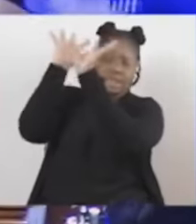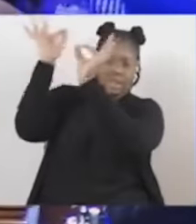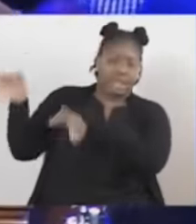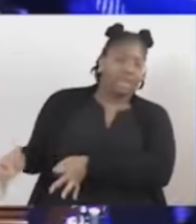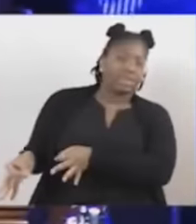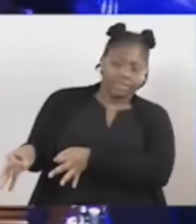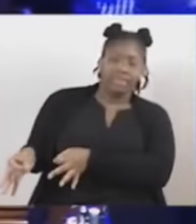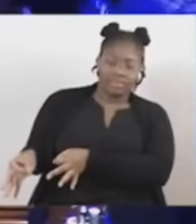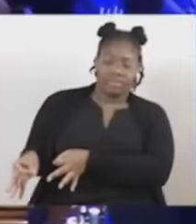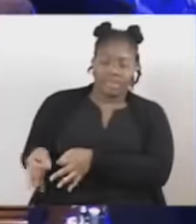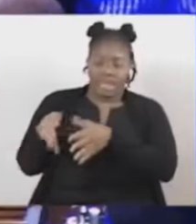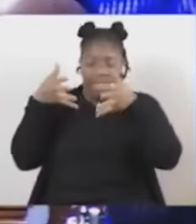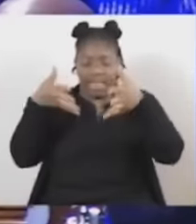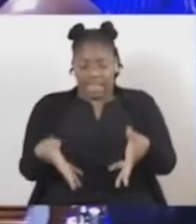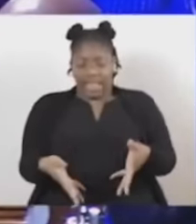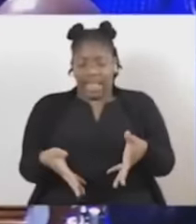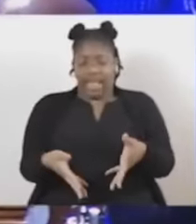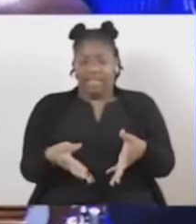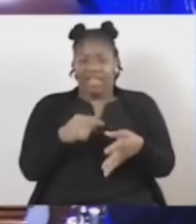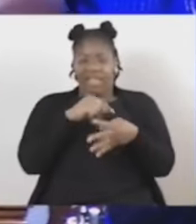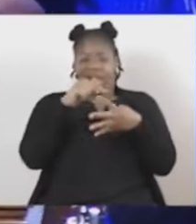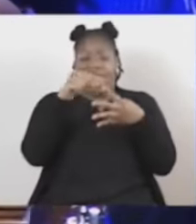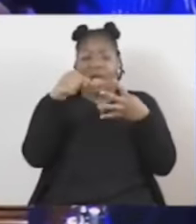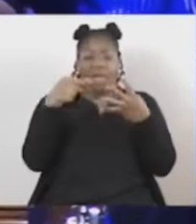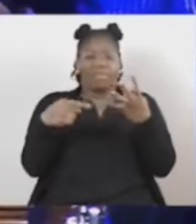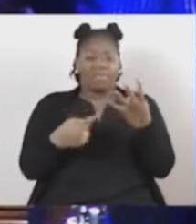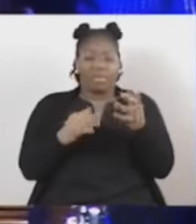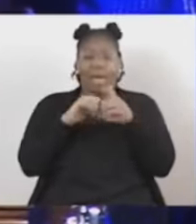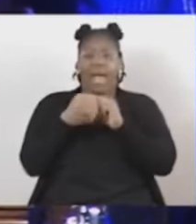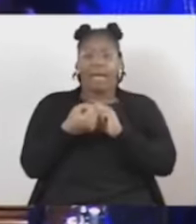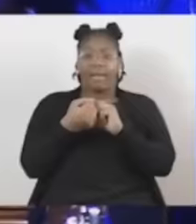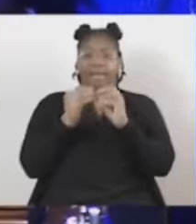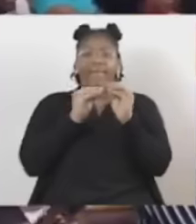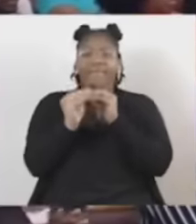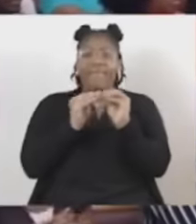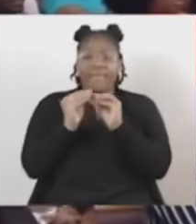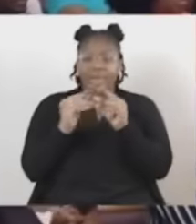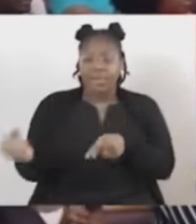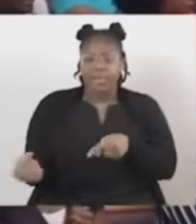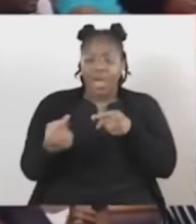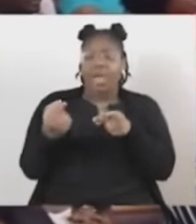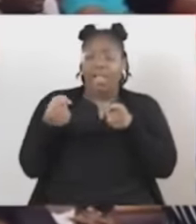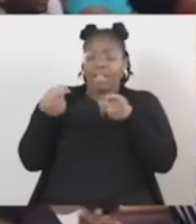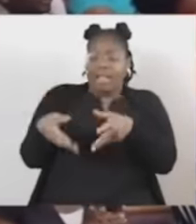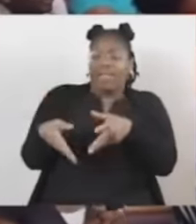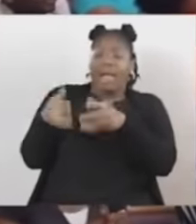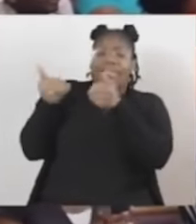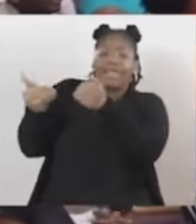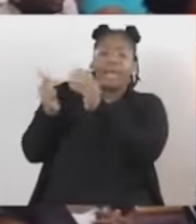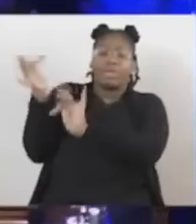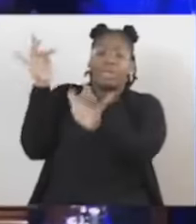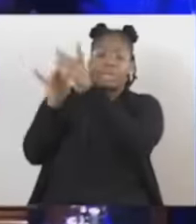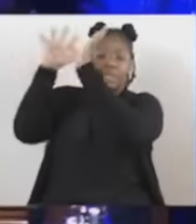Say it with me. Leave the options for how to fix it to Jesus. This is